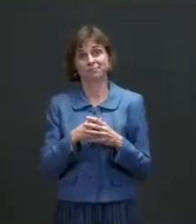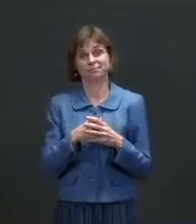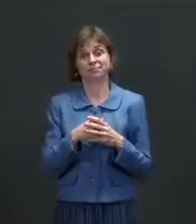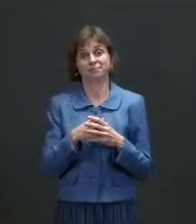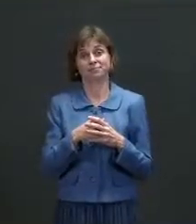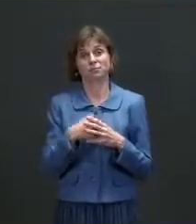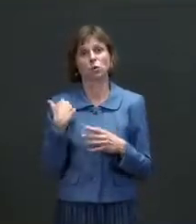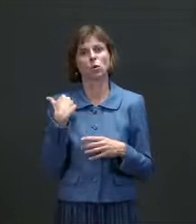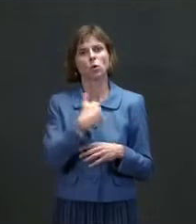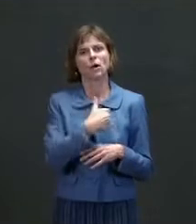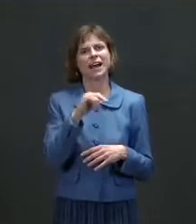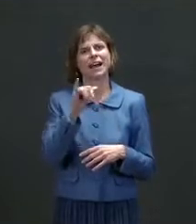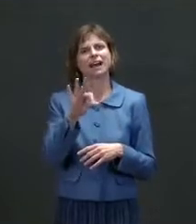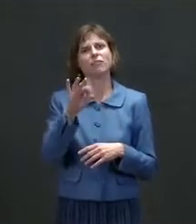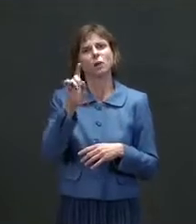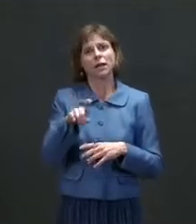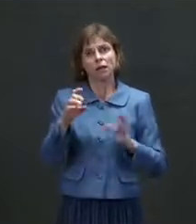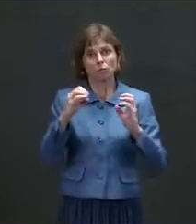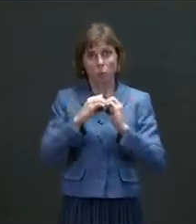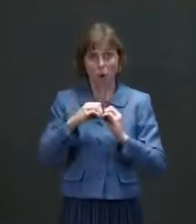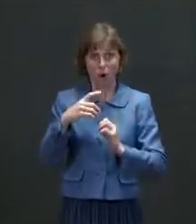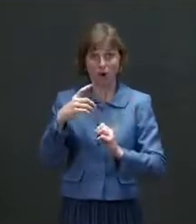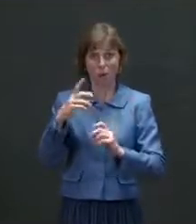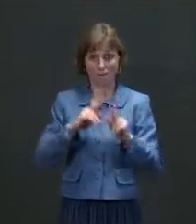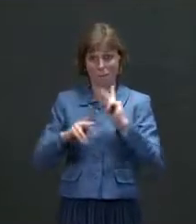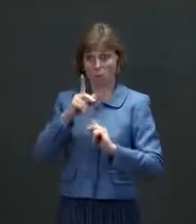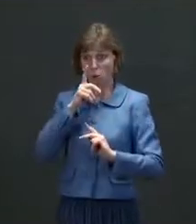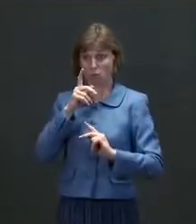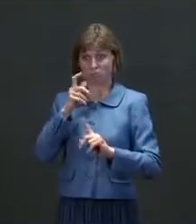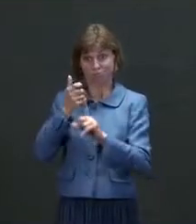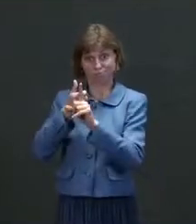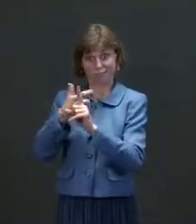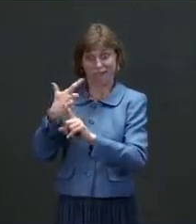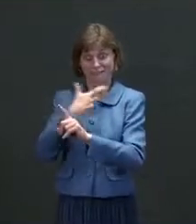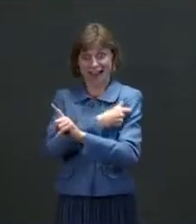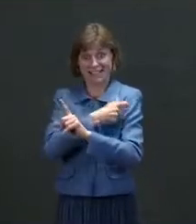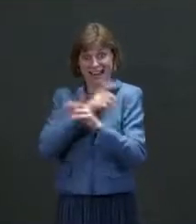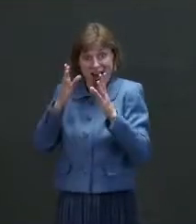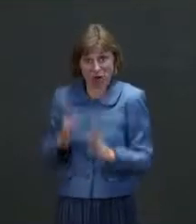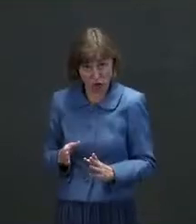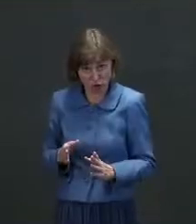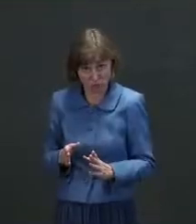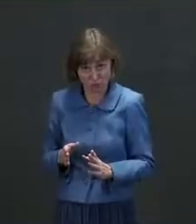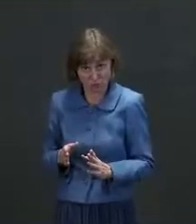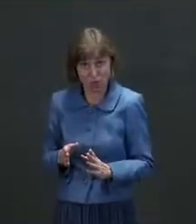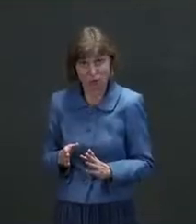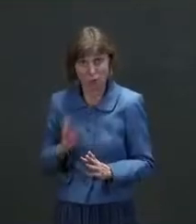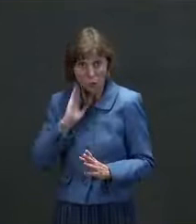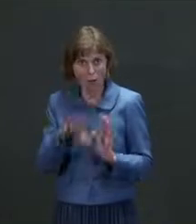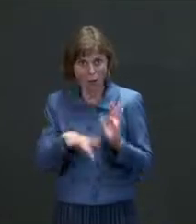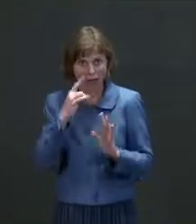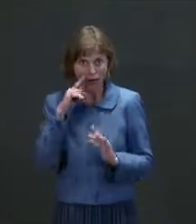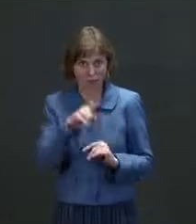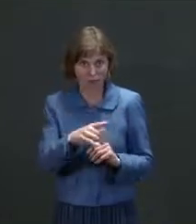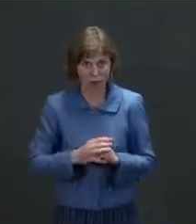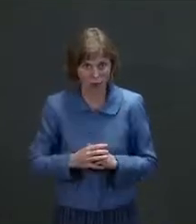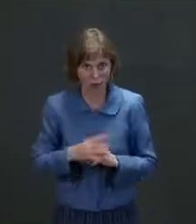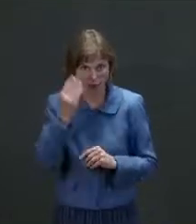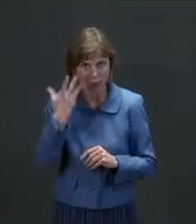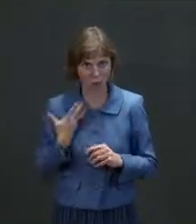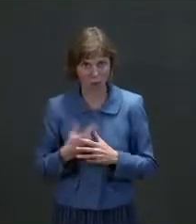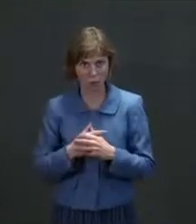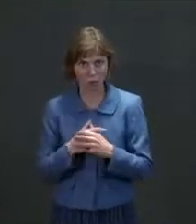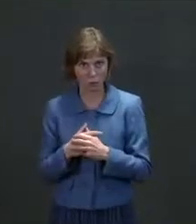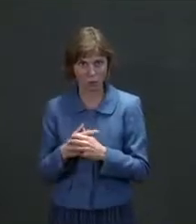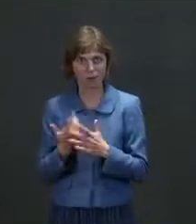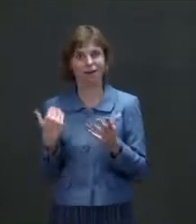if we need more vaccinators, we'll send them. We'll find them for you. So let us know. And again, I